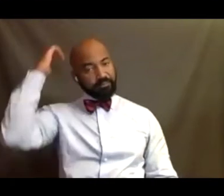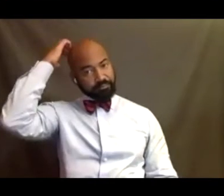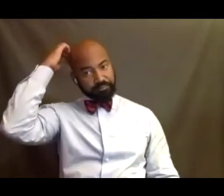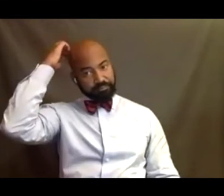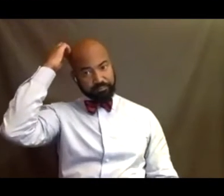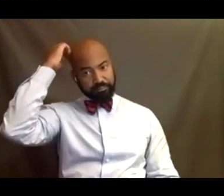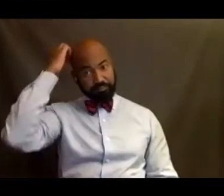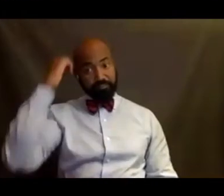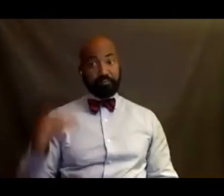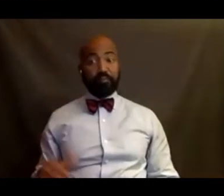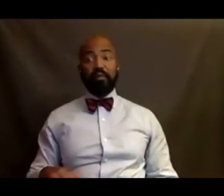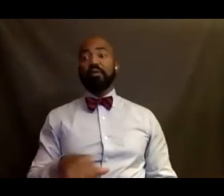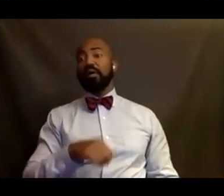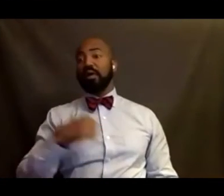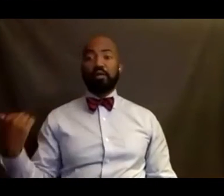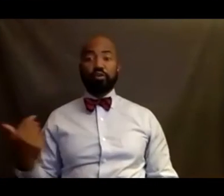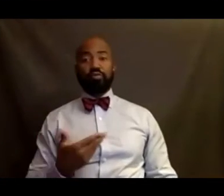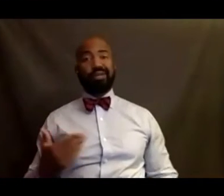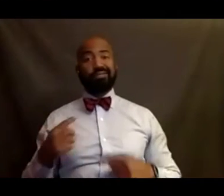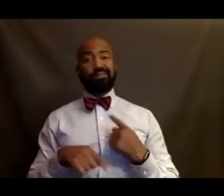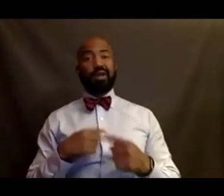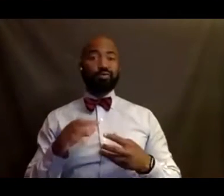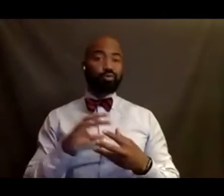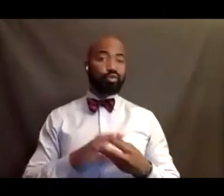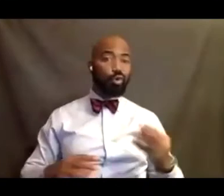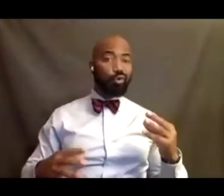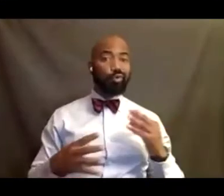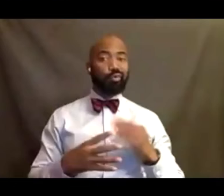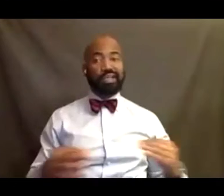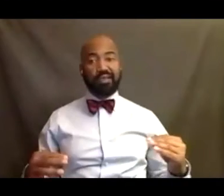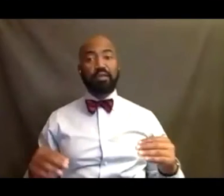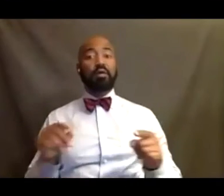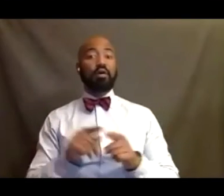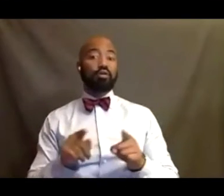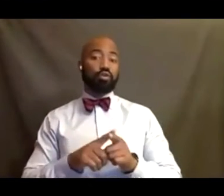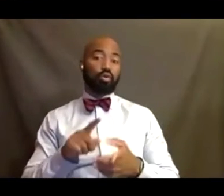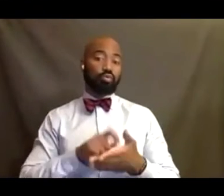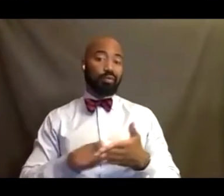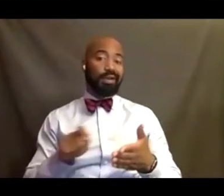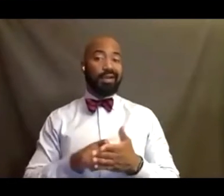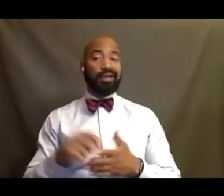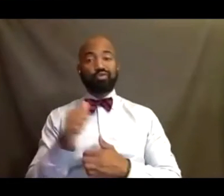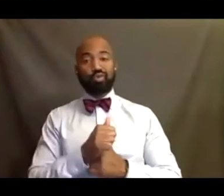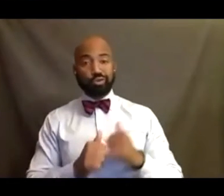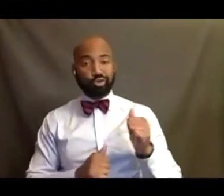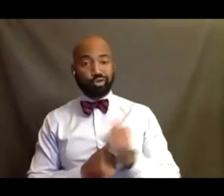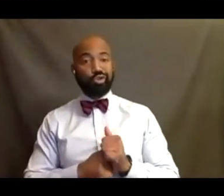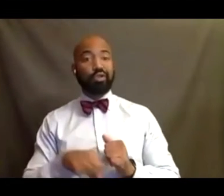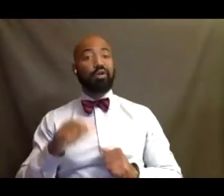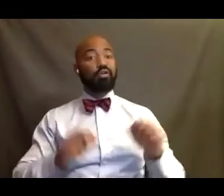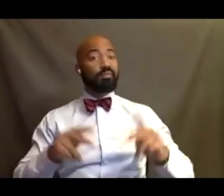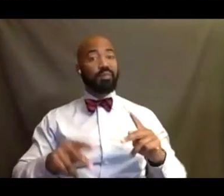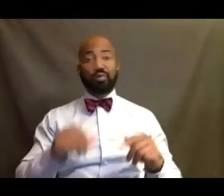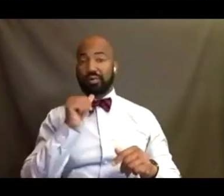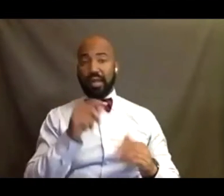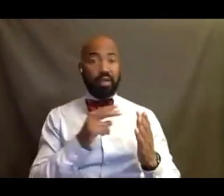Any other thoughts about the storytelling method, the writing structure, or just for even for those who didn't get a chance to read, like